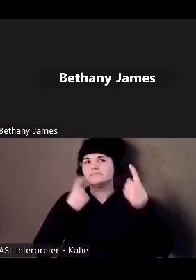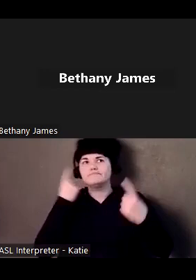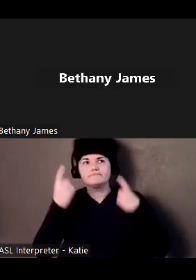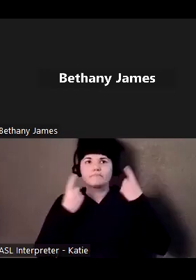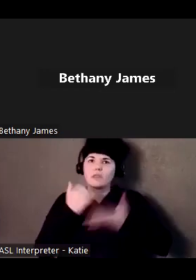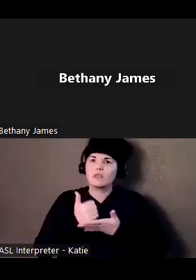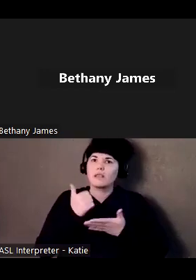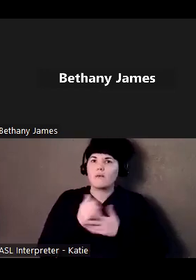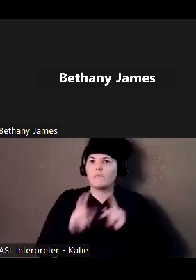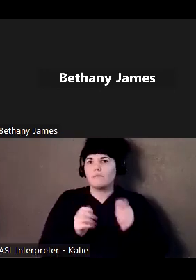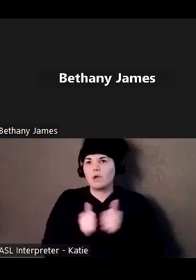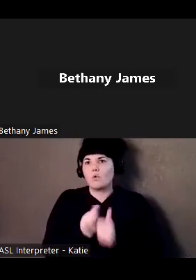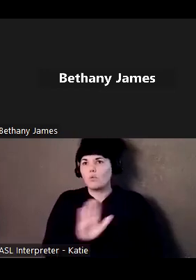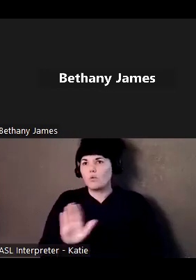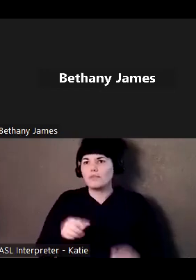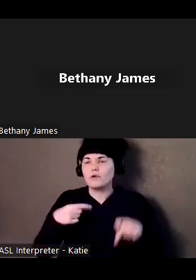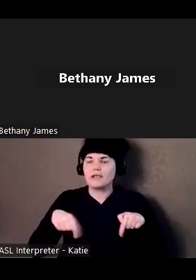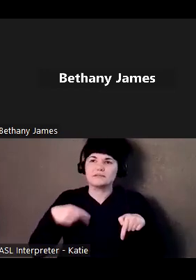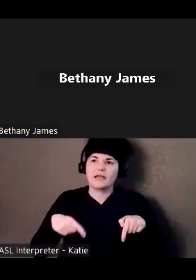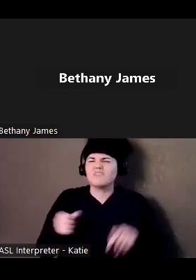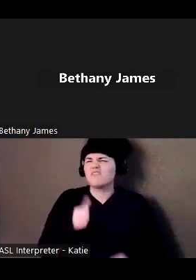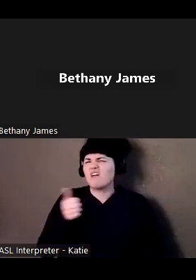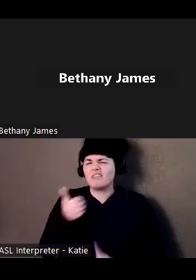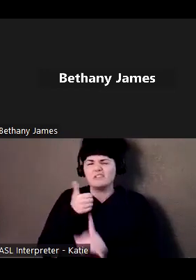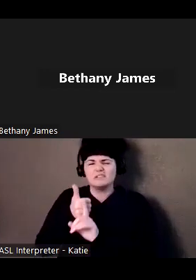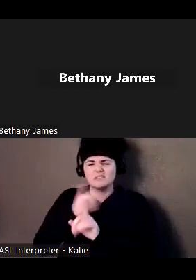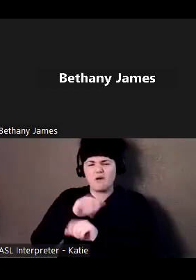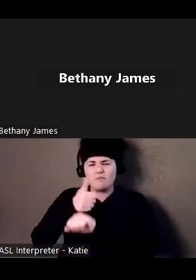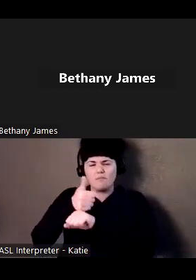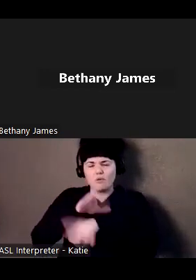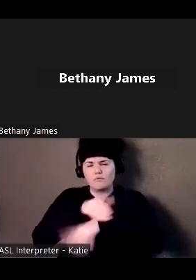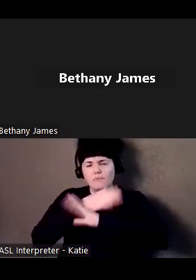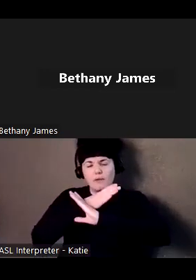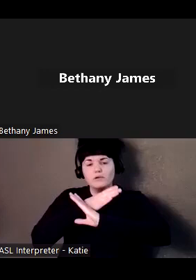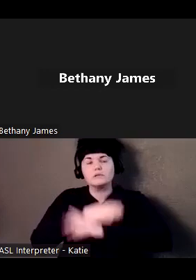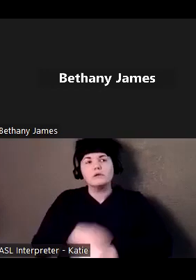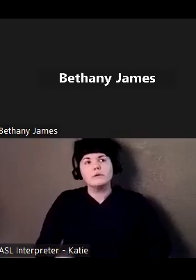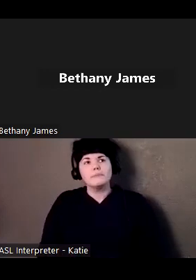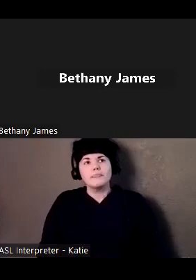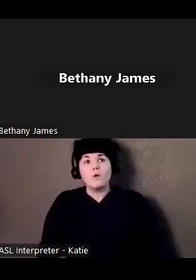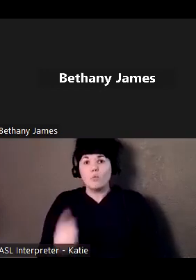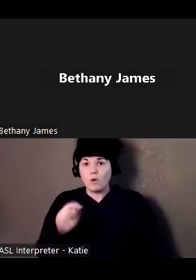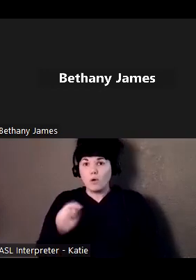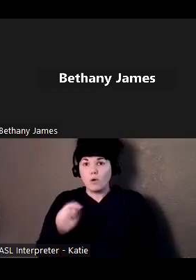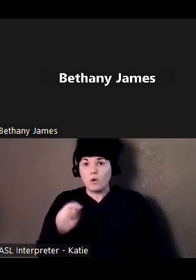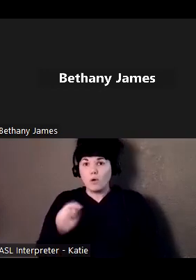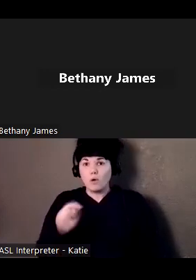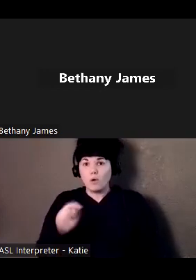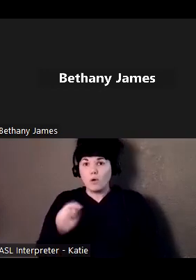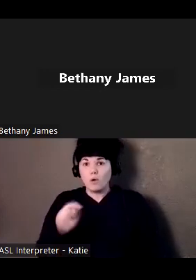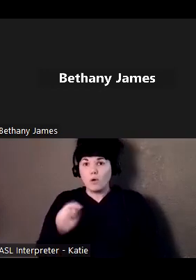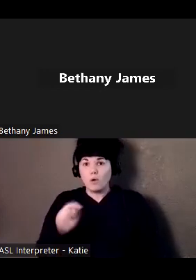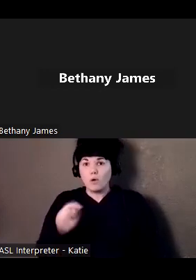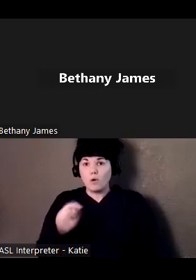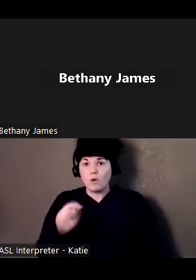of other maybe self-imposed barriers they have, questions that I thought we as professionals can consider would be,